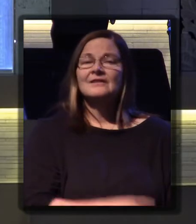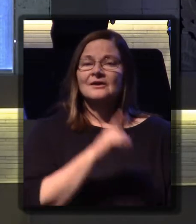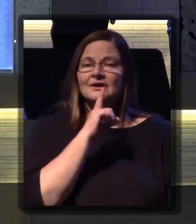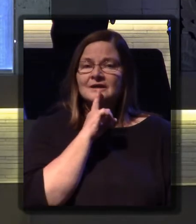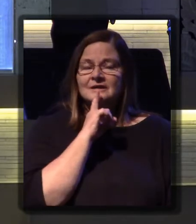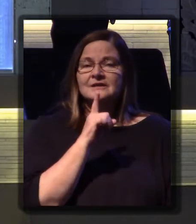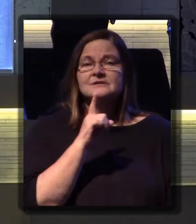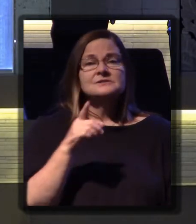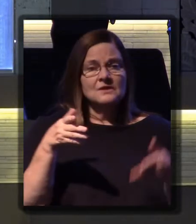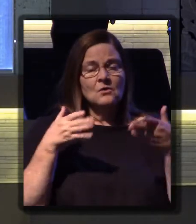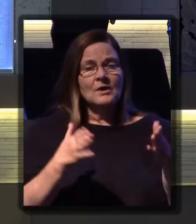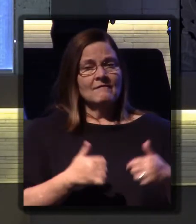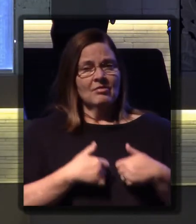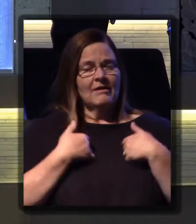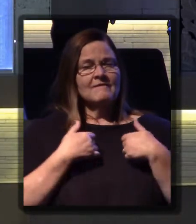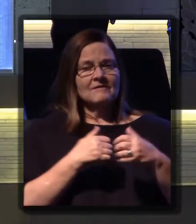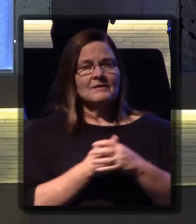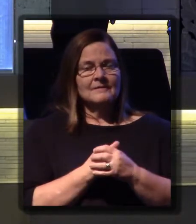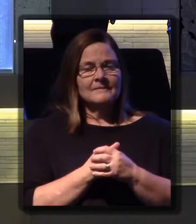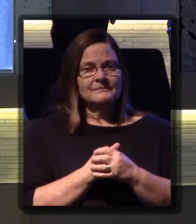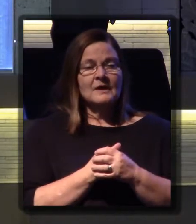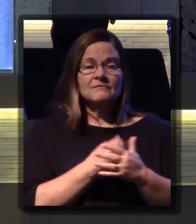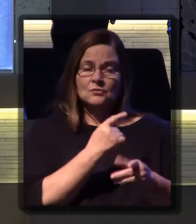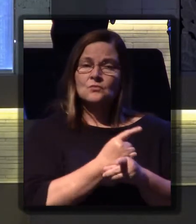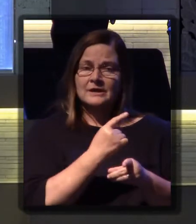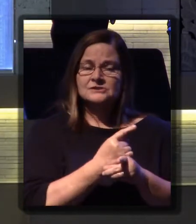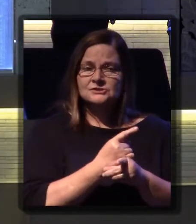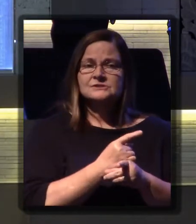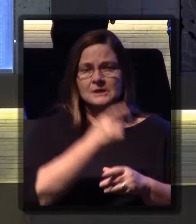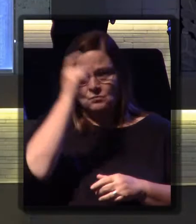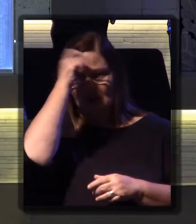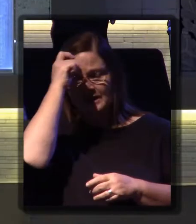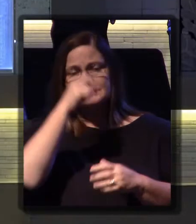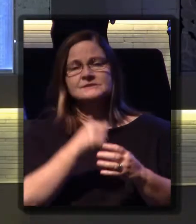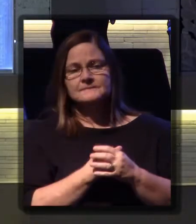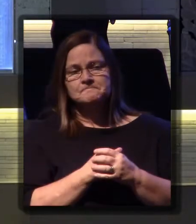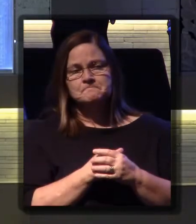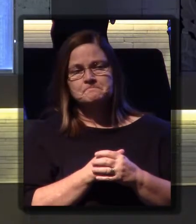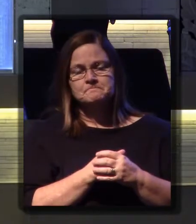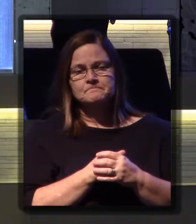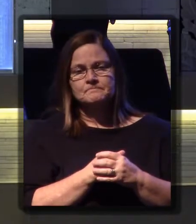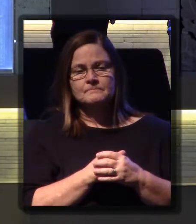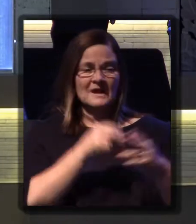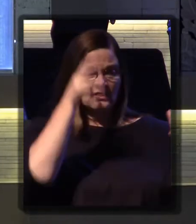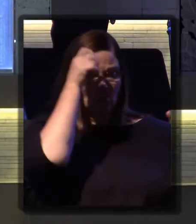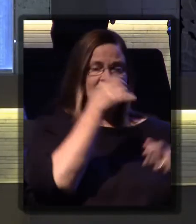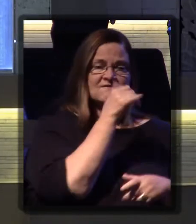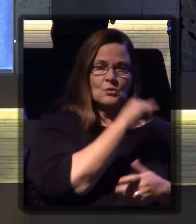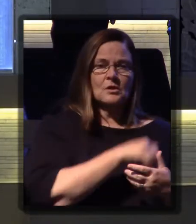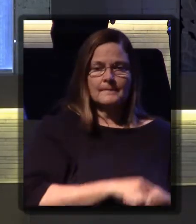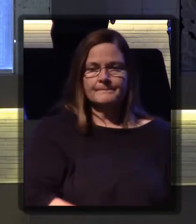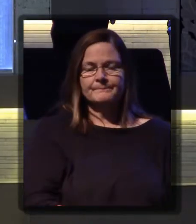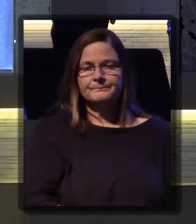huge contrast, and it's right here in the text. There is the way of life of